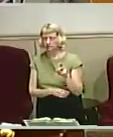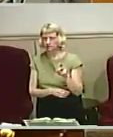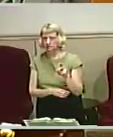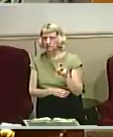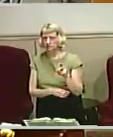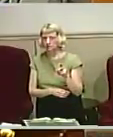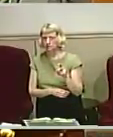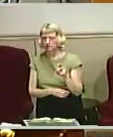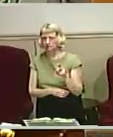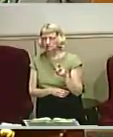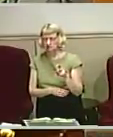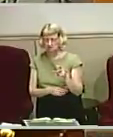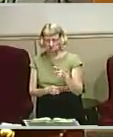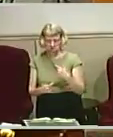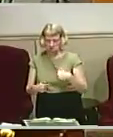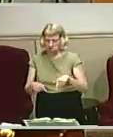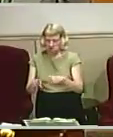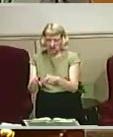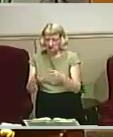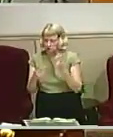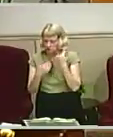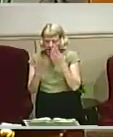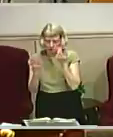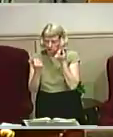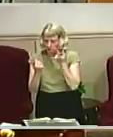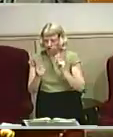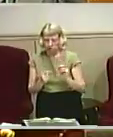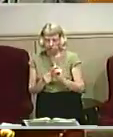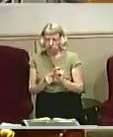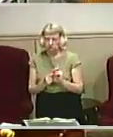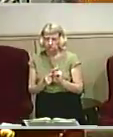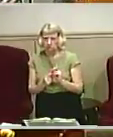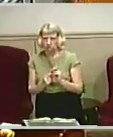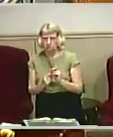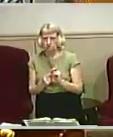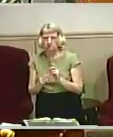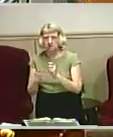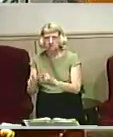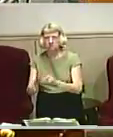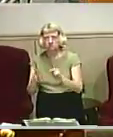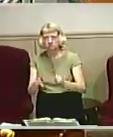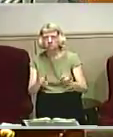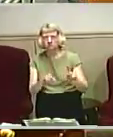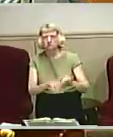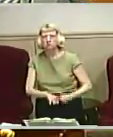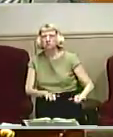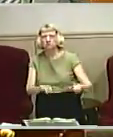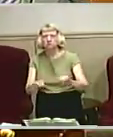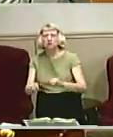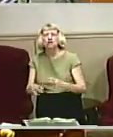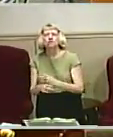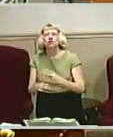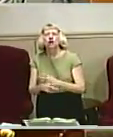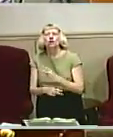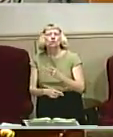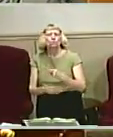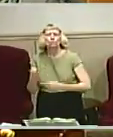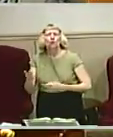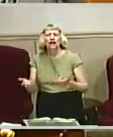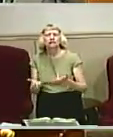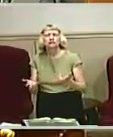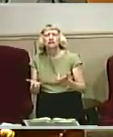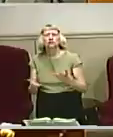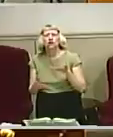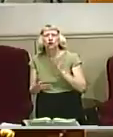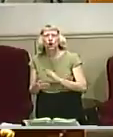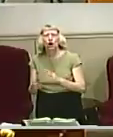into territory that maybe we don't know? And each of us have that own issue in our life where we're trying to figure out, what is that territory? Where is